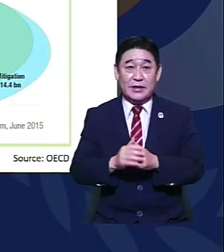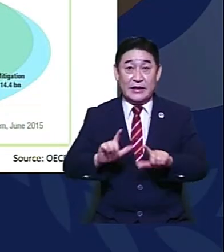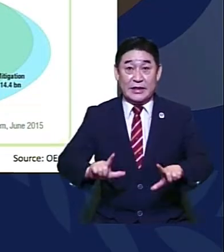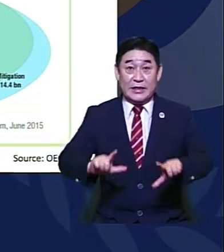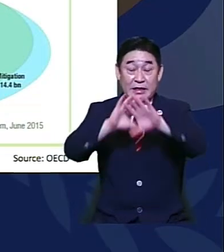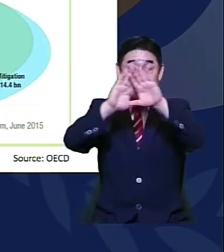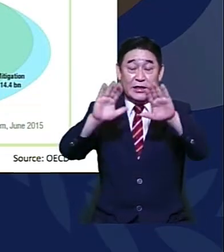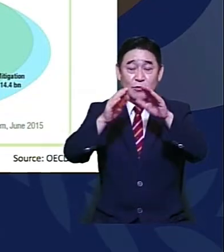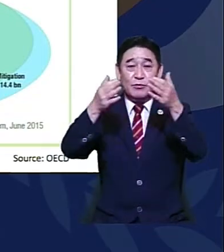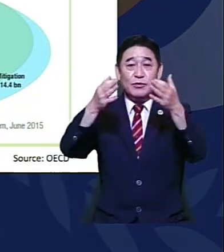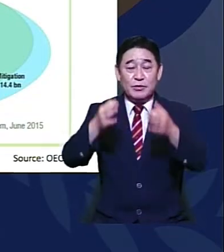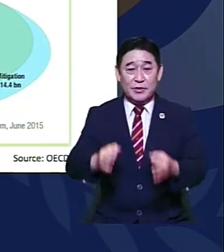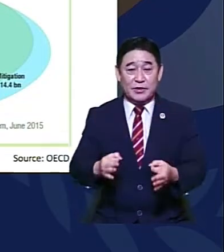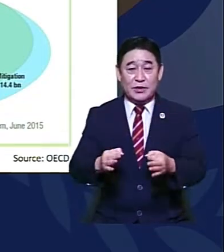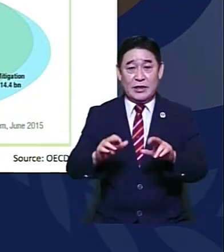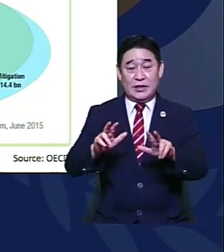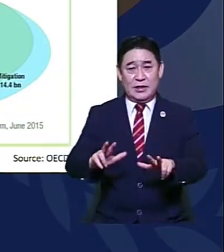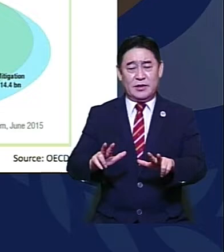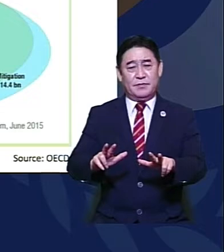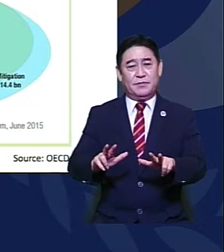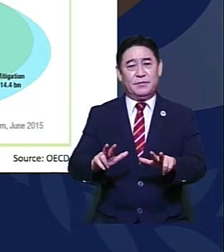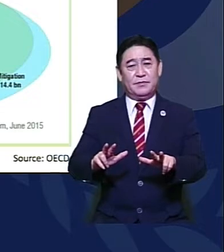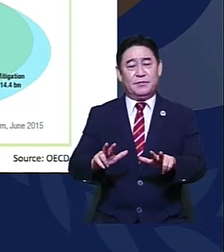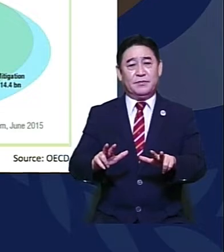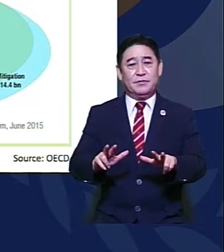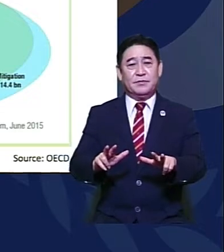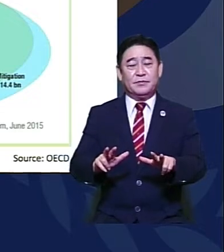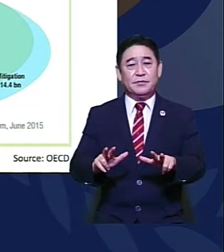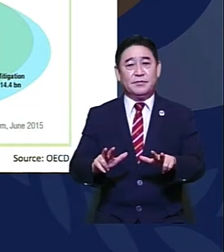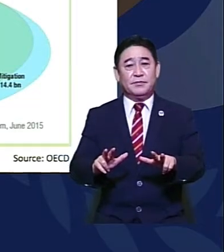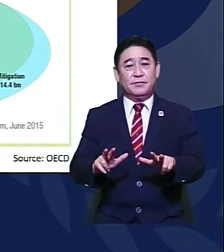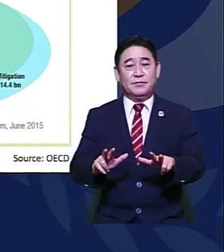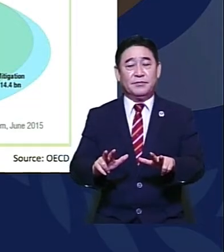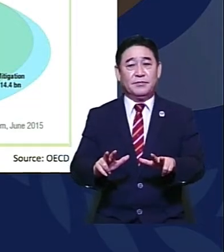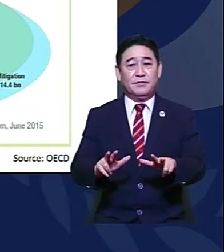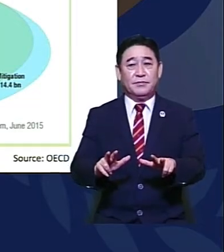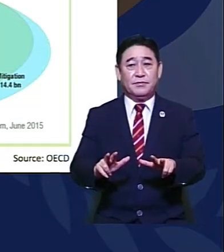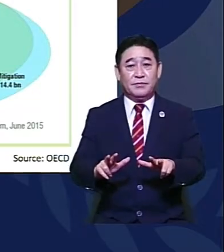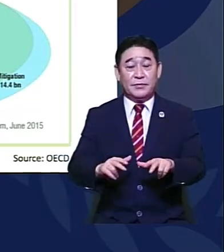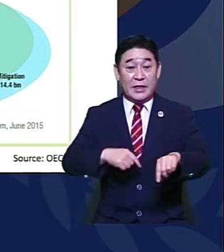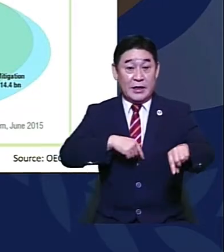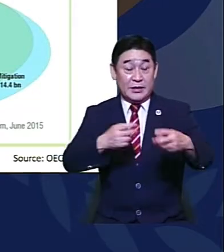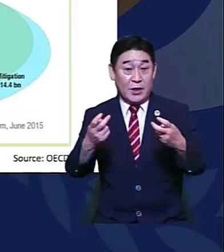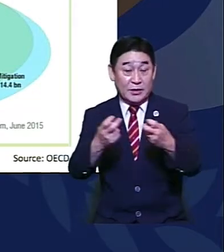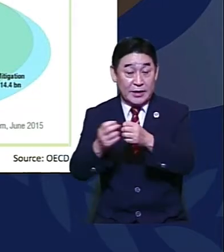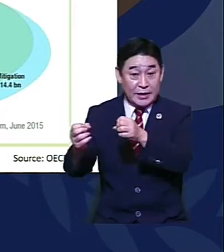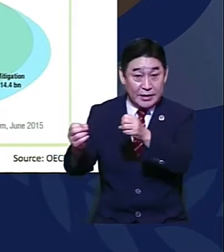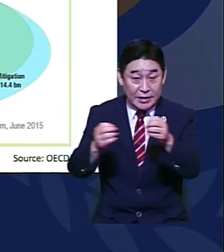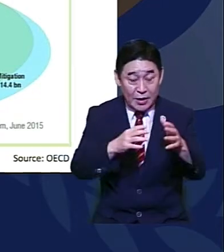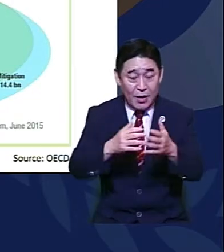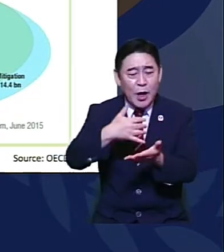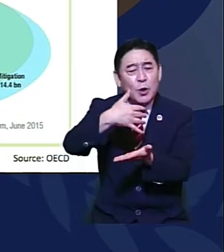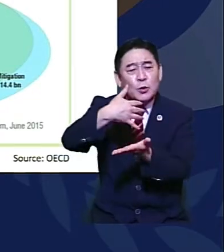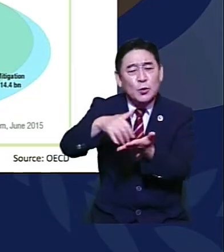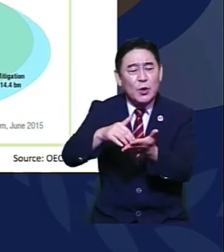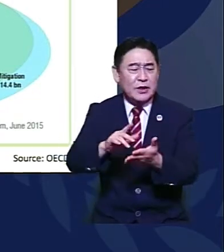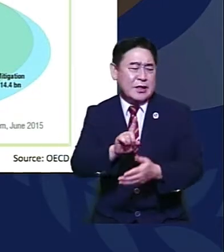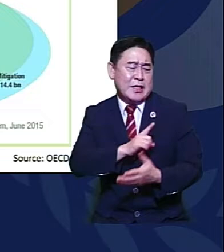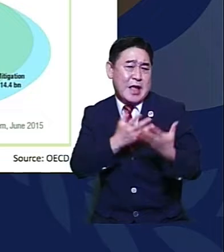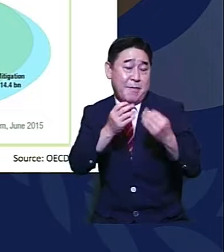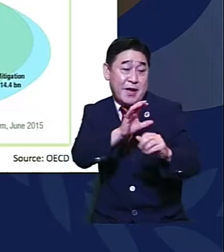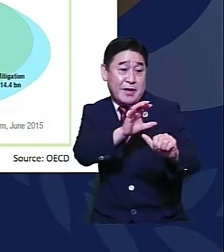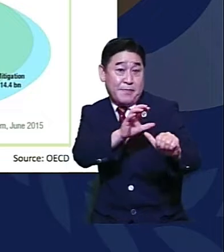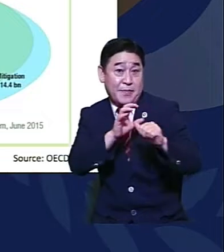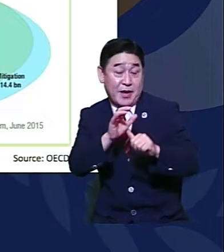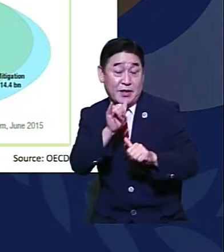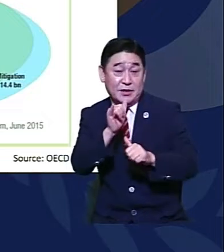the most widely used terminology, both in policy dialogues and statistics, with regard to Green